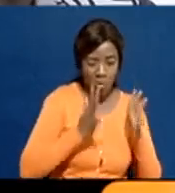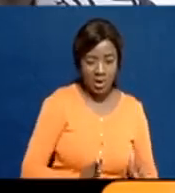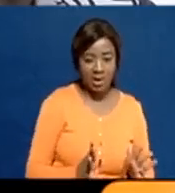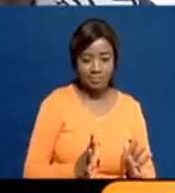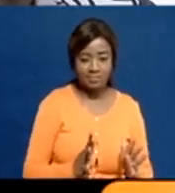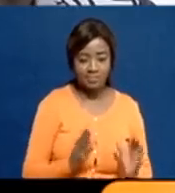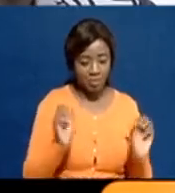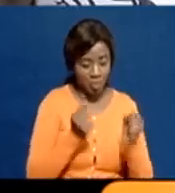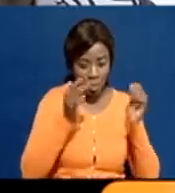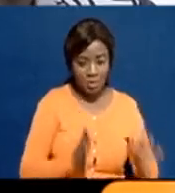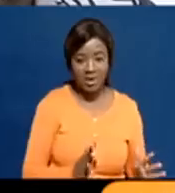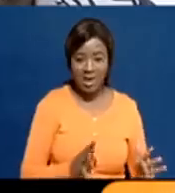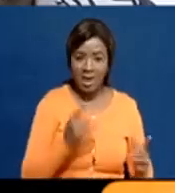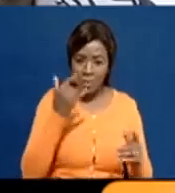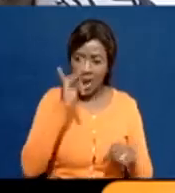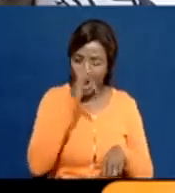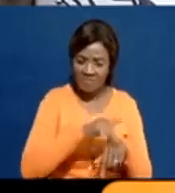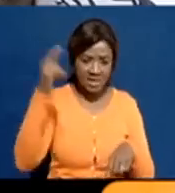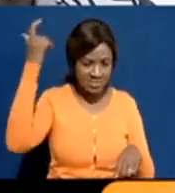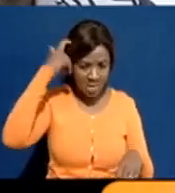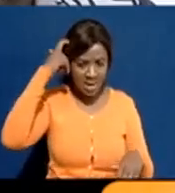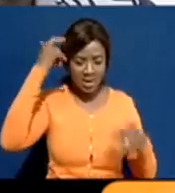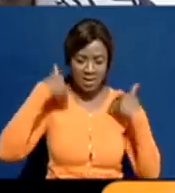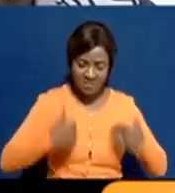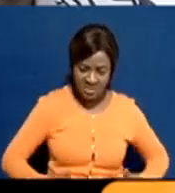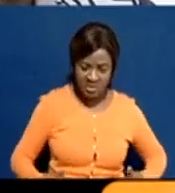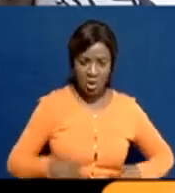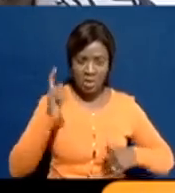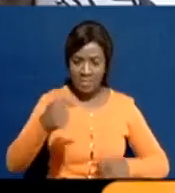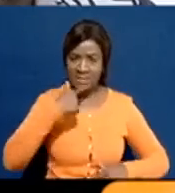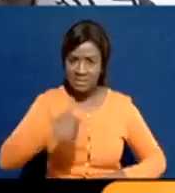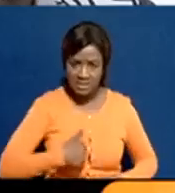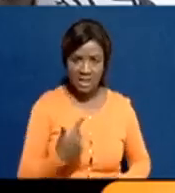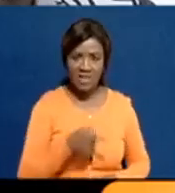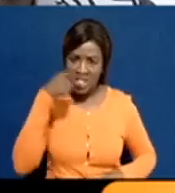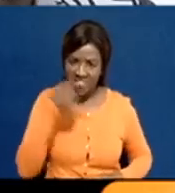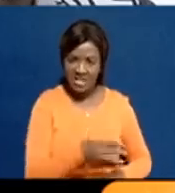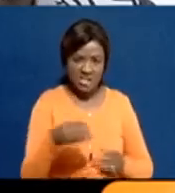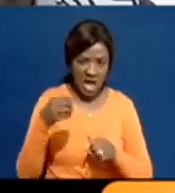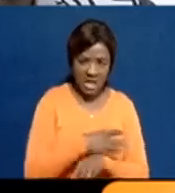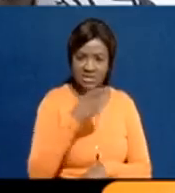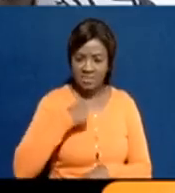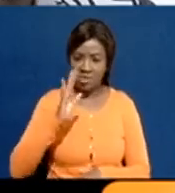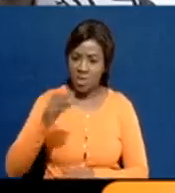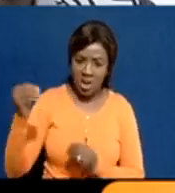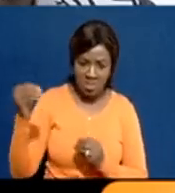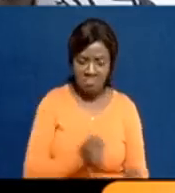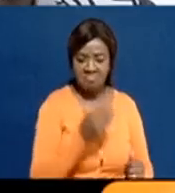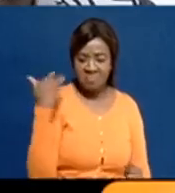know, intellectual. It's every way that you have to convince yourself that this is an animal that I'm going to beat, this is an animal I've